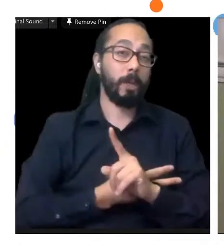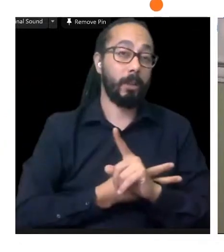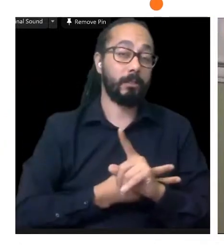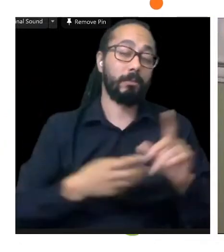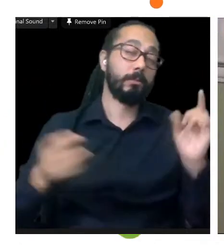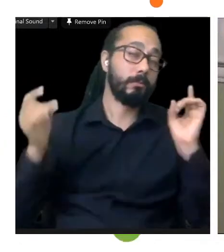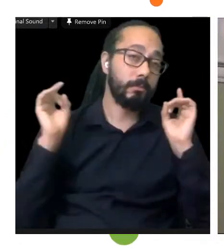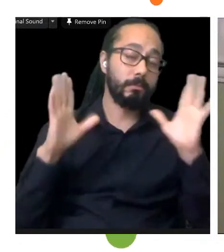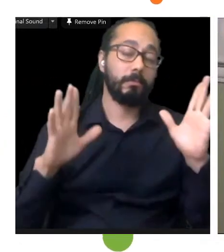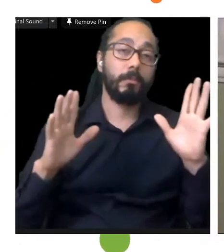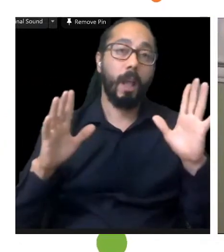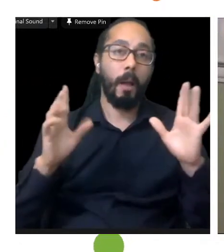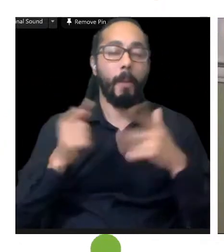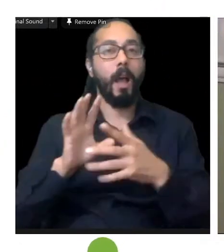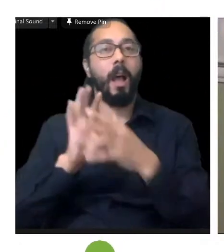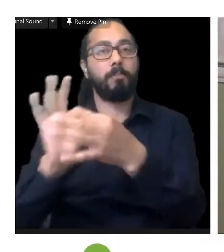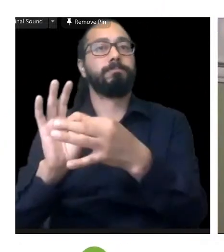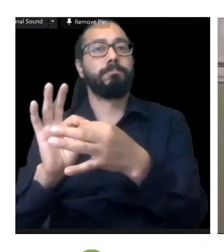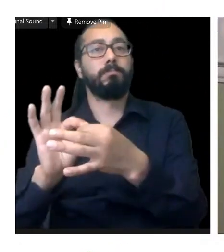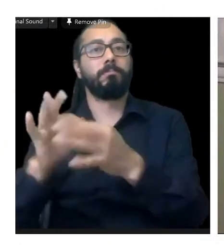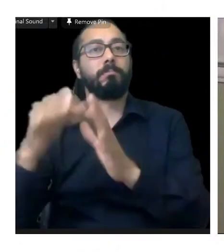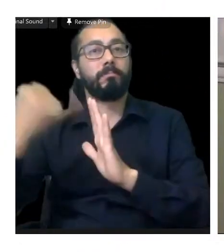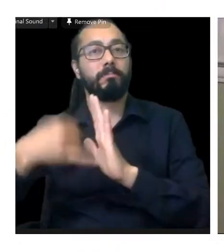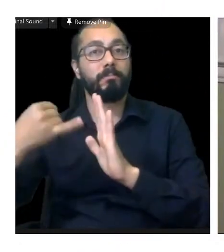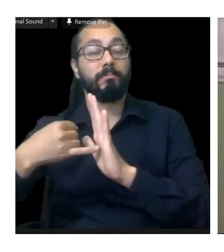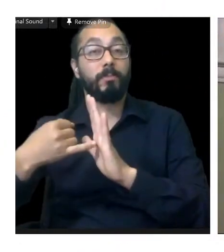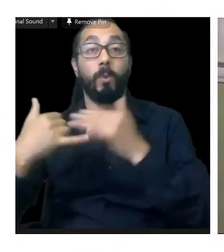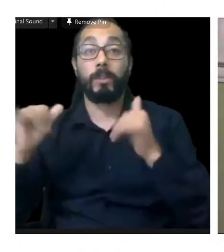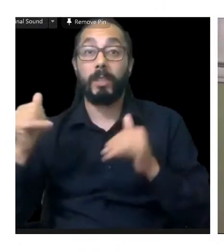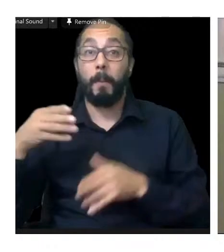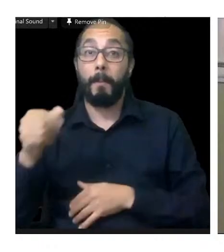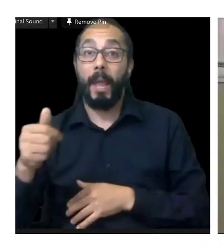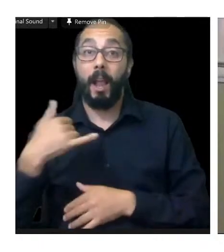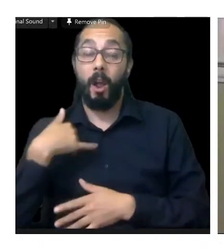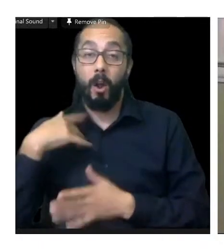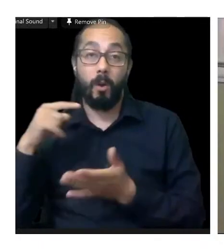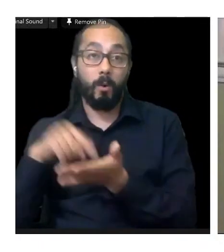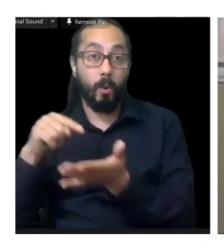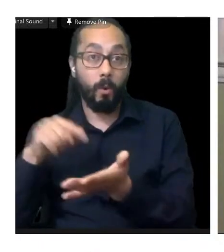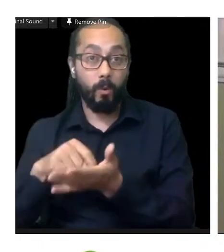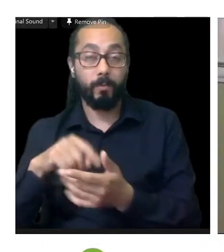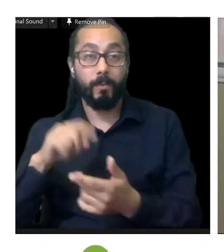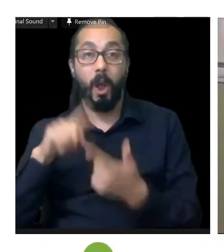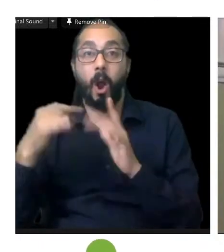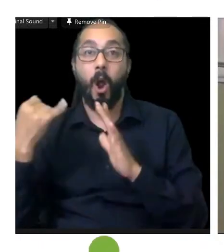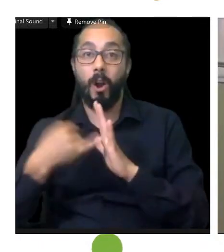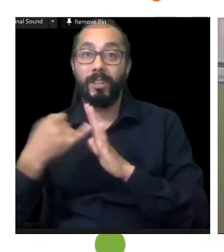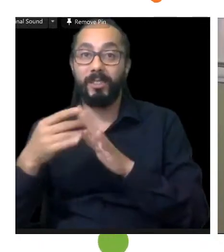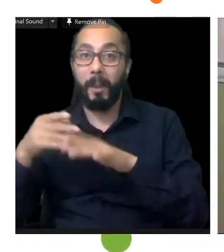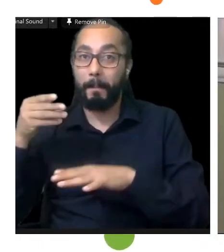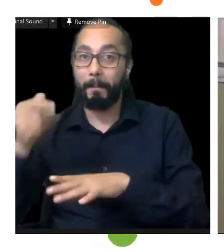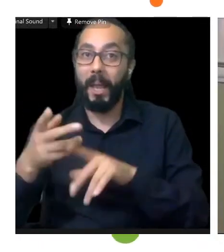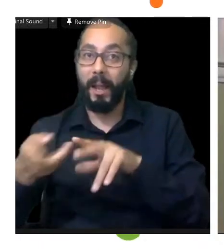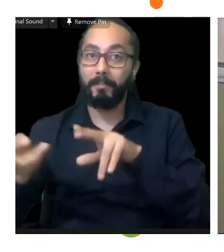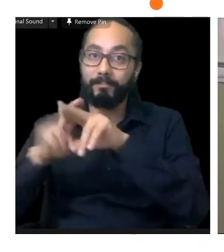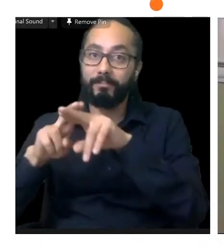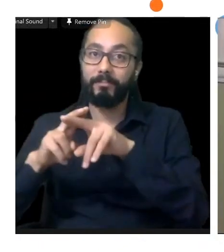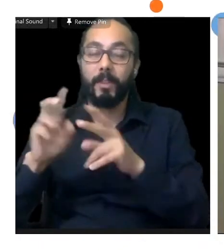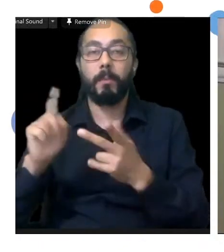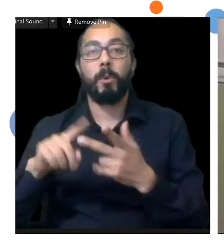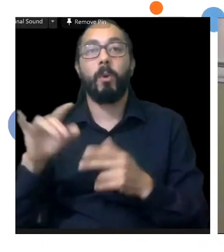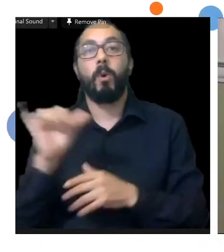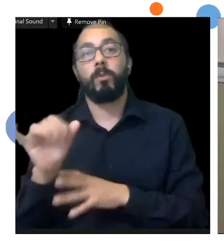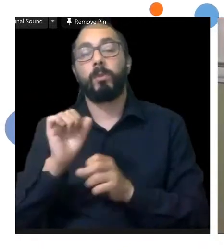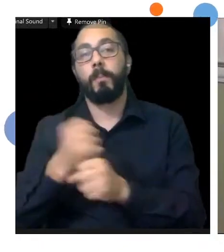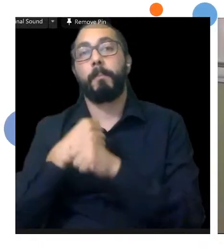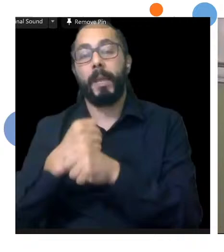can find a way that we're paying our expenses, we're paying our artists better than we've ever paid them, but we're also able to create content that's free for the